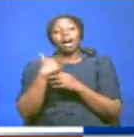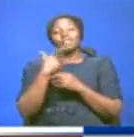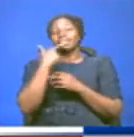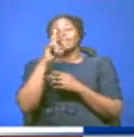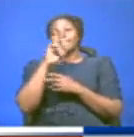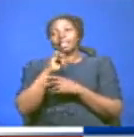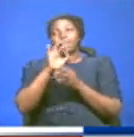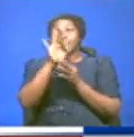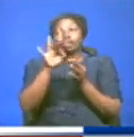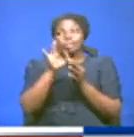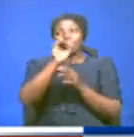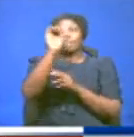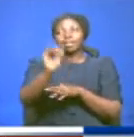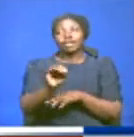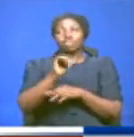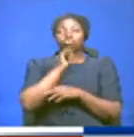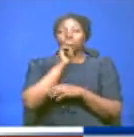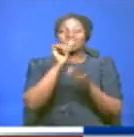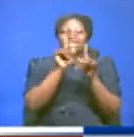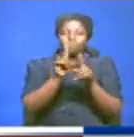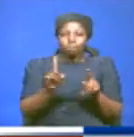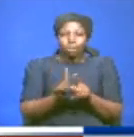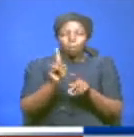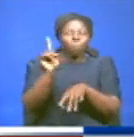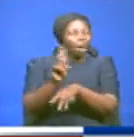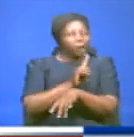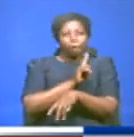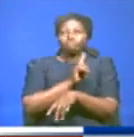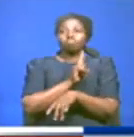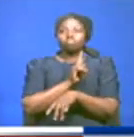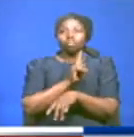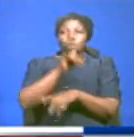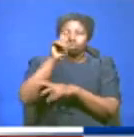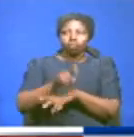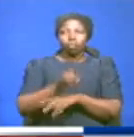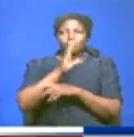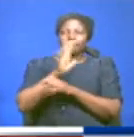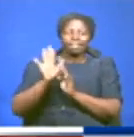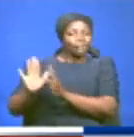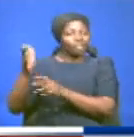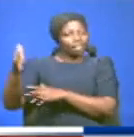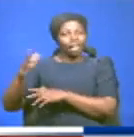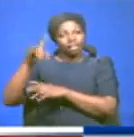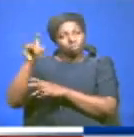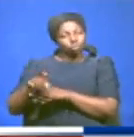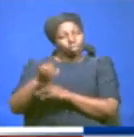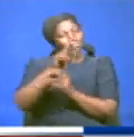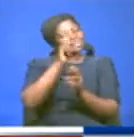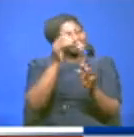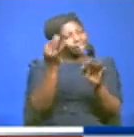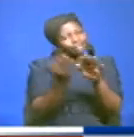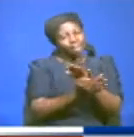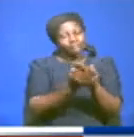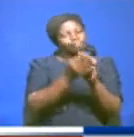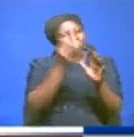percentage, not even a coin, a dime, is supposed to be left. They are supposed to bank everything for accountability